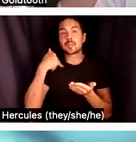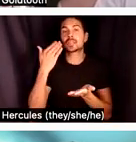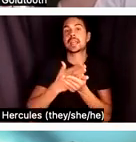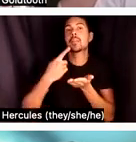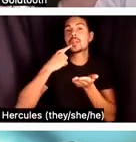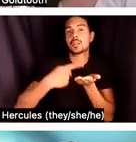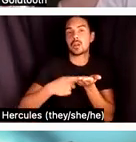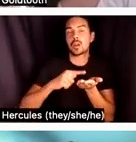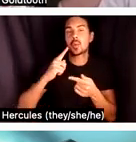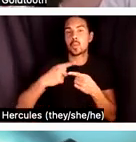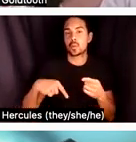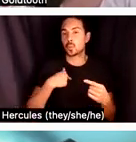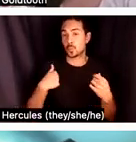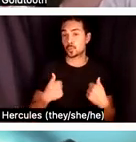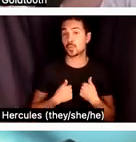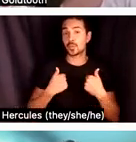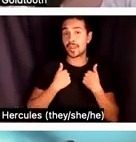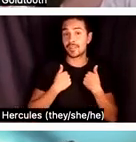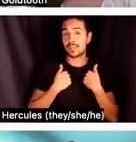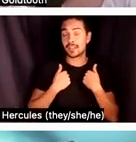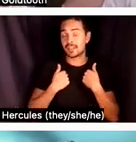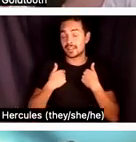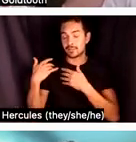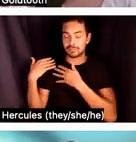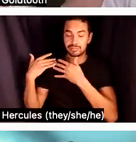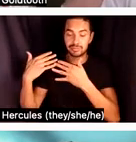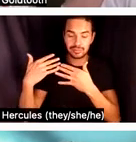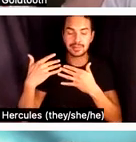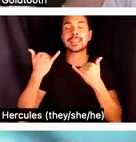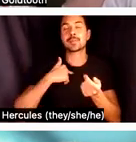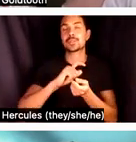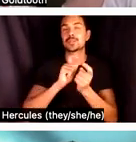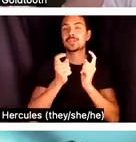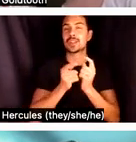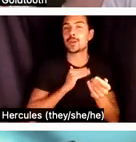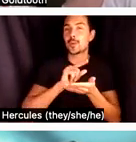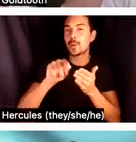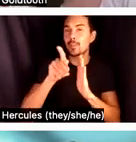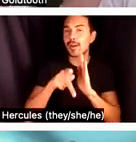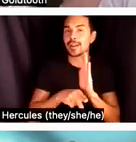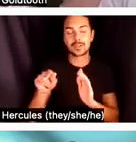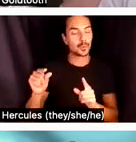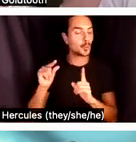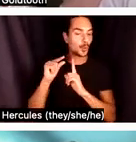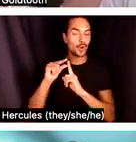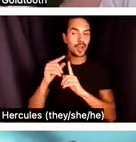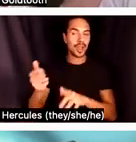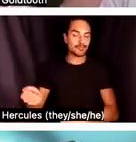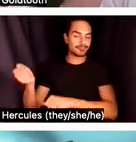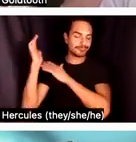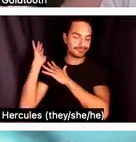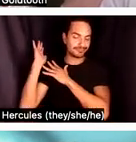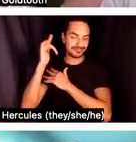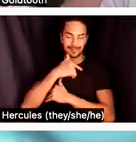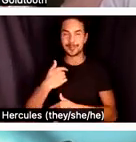And when we feel like, okay, we've changed our written policies, we no longer use those words. We've, you know,